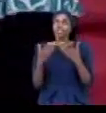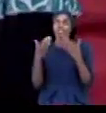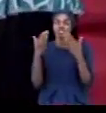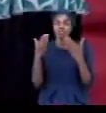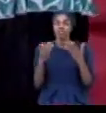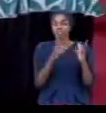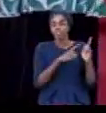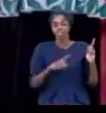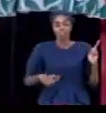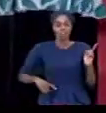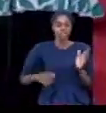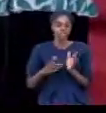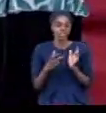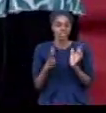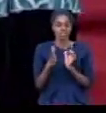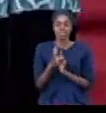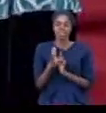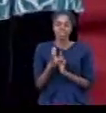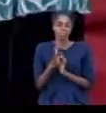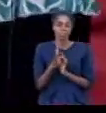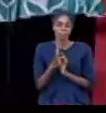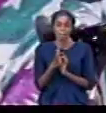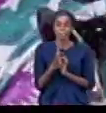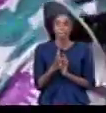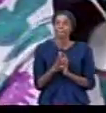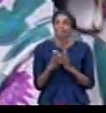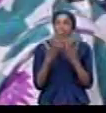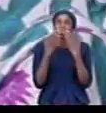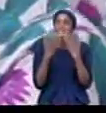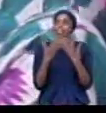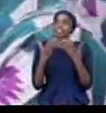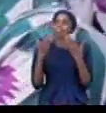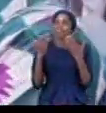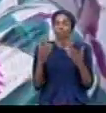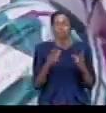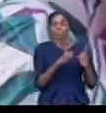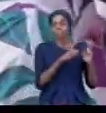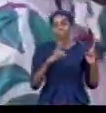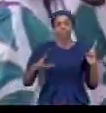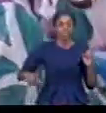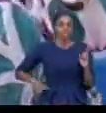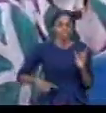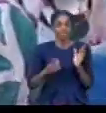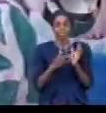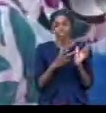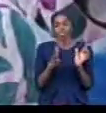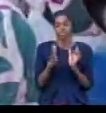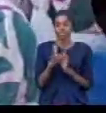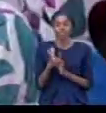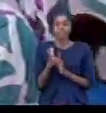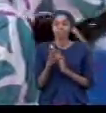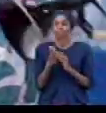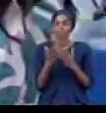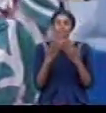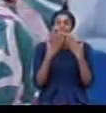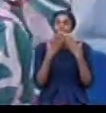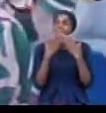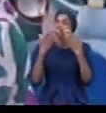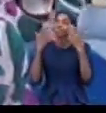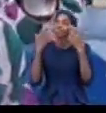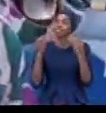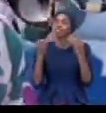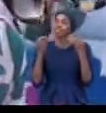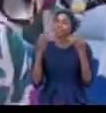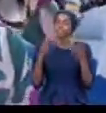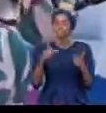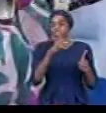Thank you so much, Lord Jesus. For the miracles. Thank you so much, Lord Jesus. For the healing. Thank